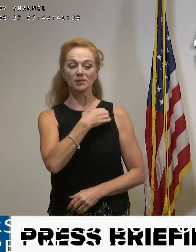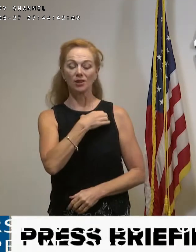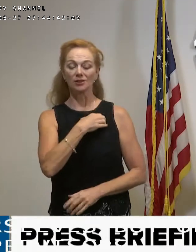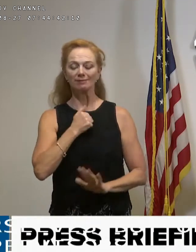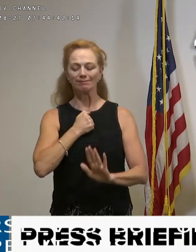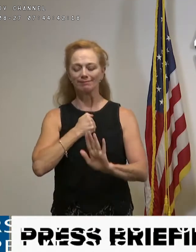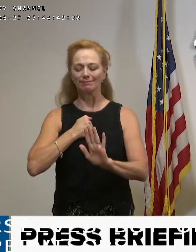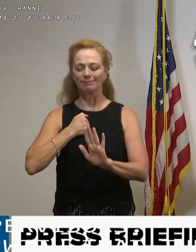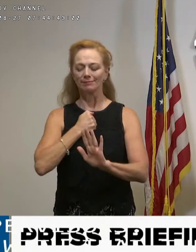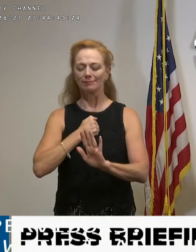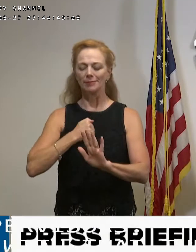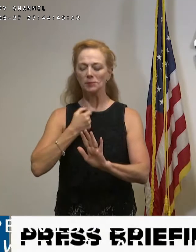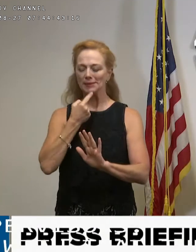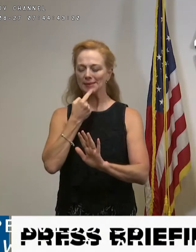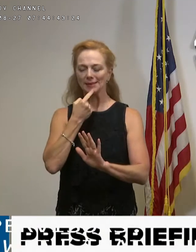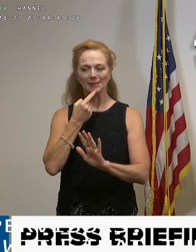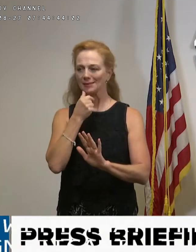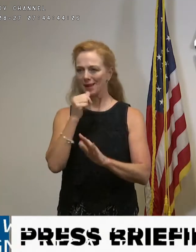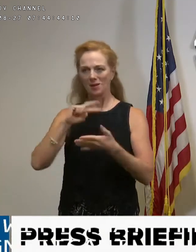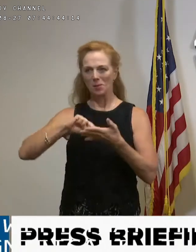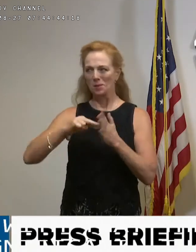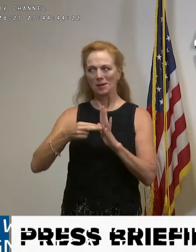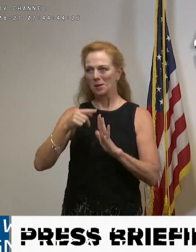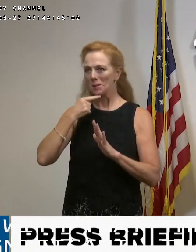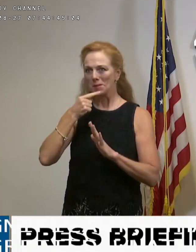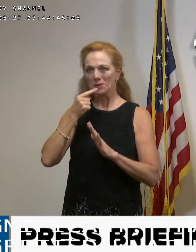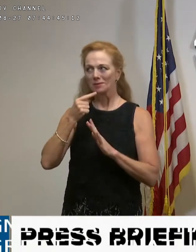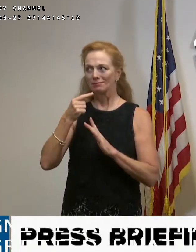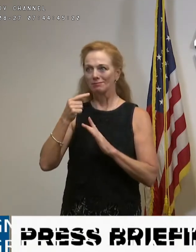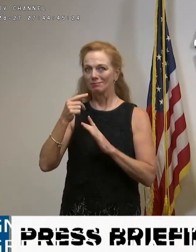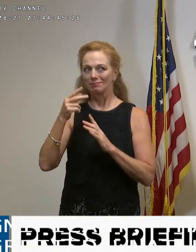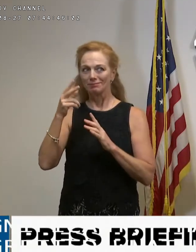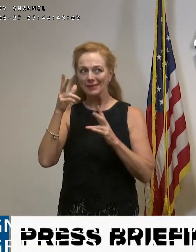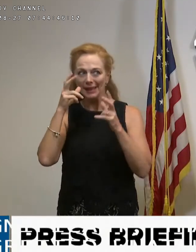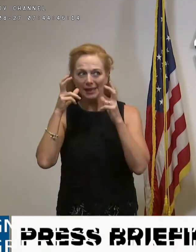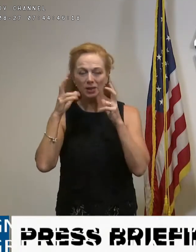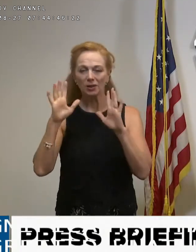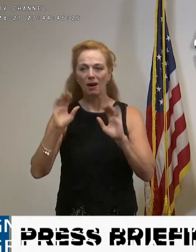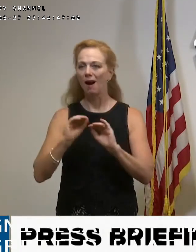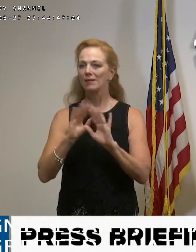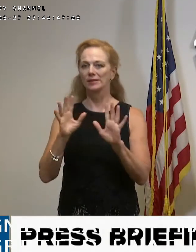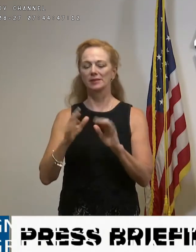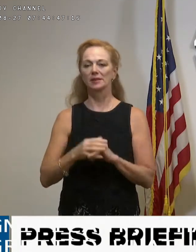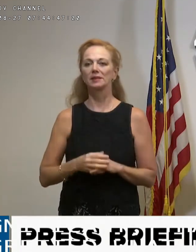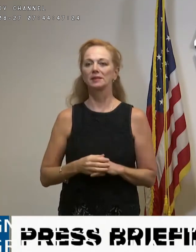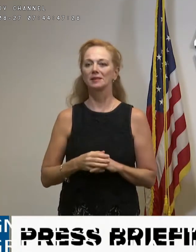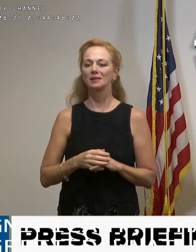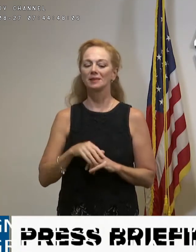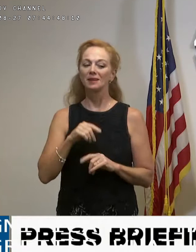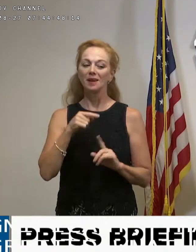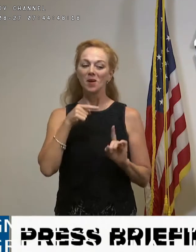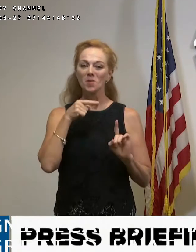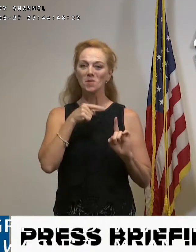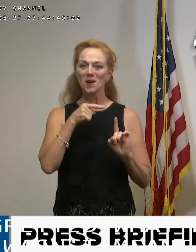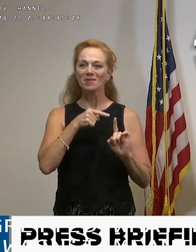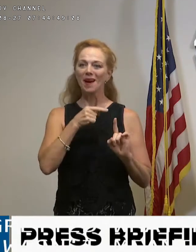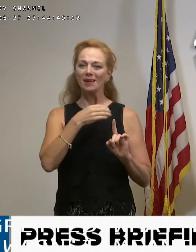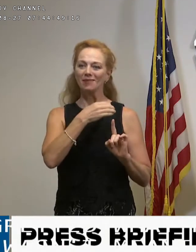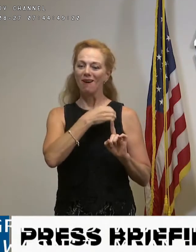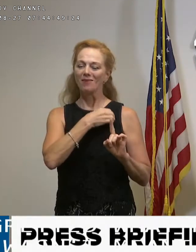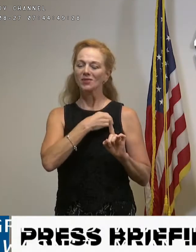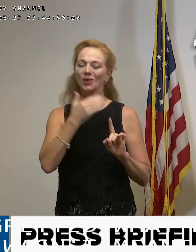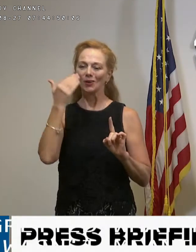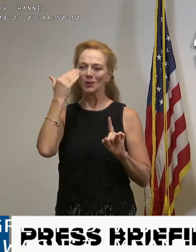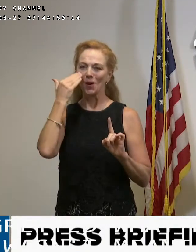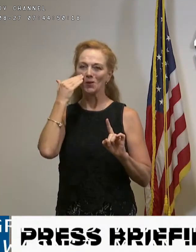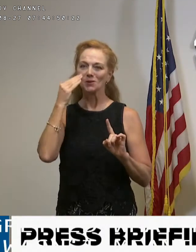has regretted what he has said. It wasn't meant for public consumption, obviously. However, he also has